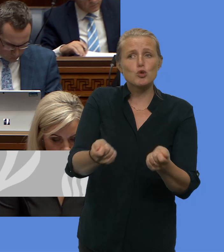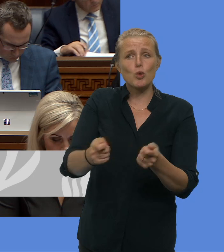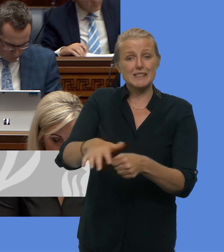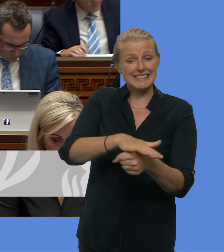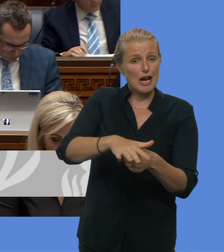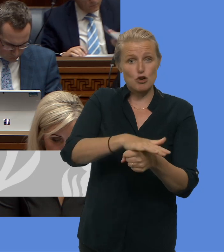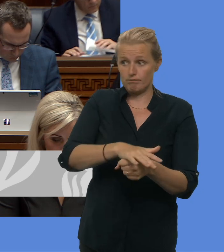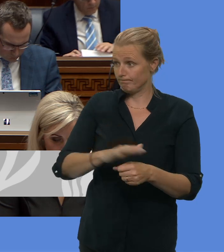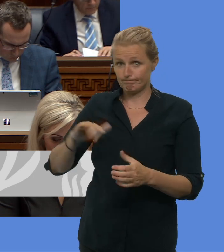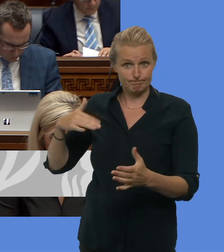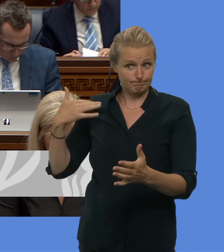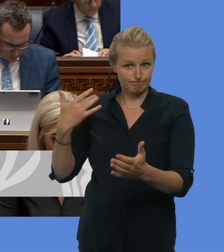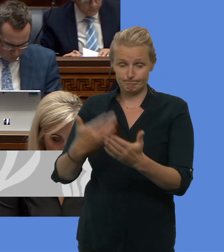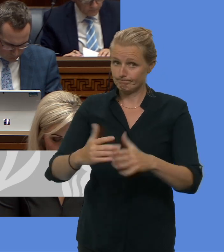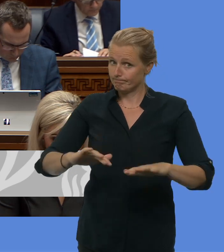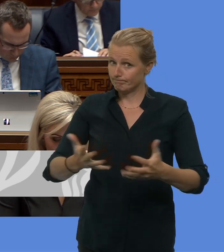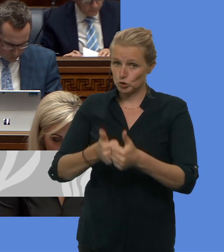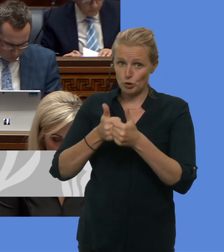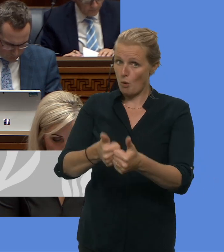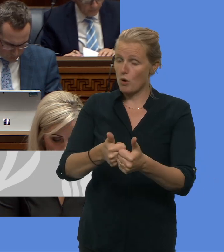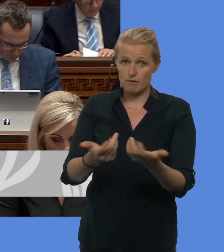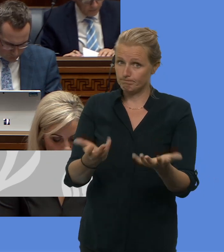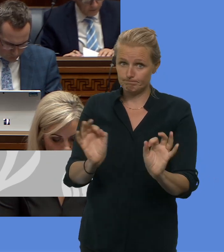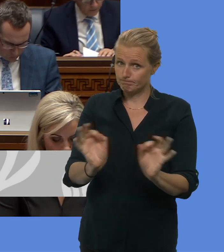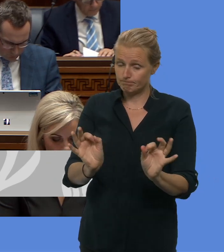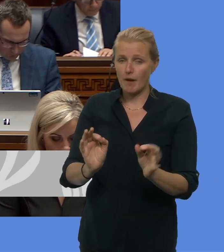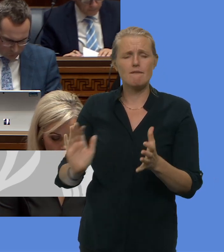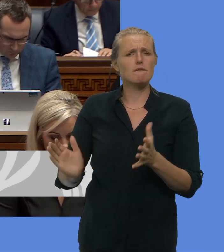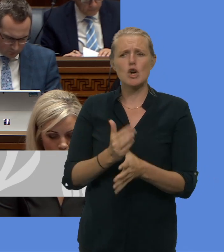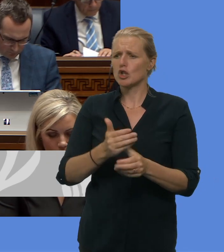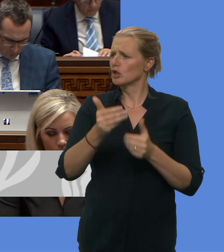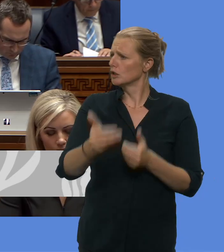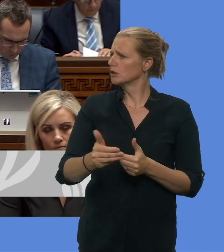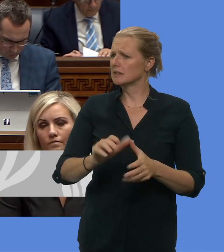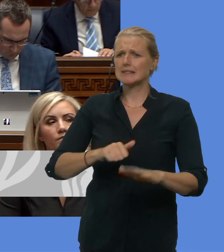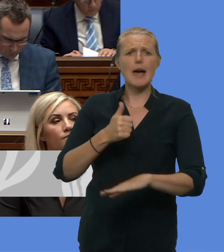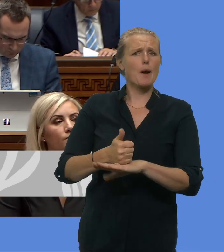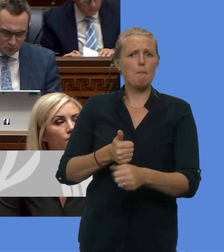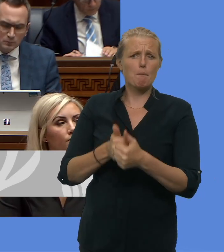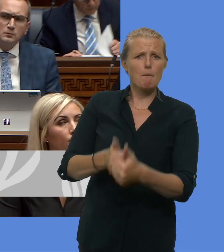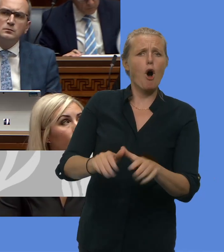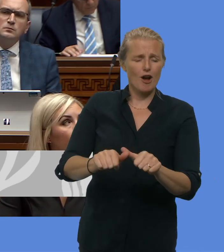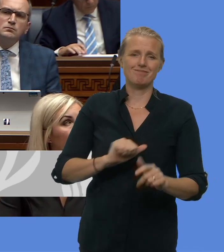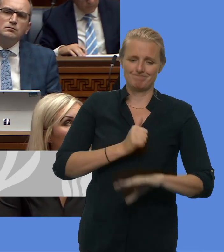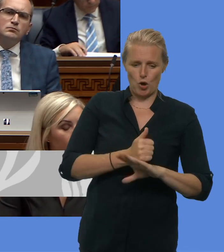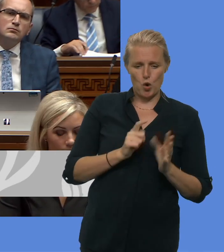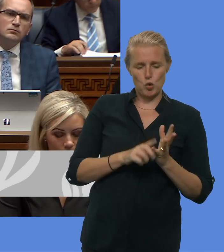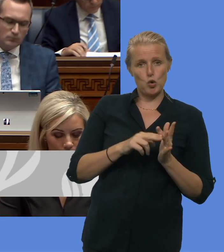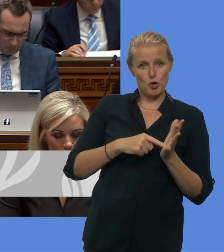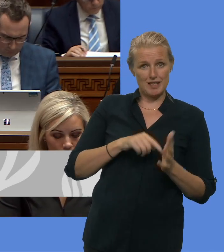absent for many years. The first phase of this is the establishment of the controlled sector unit within the